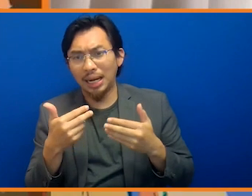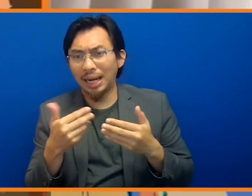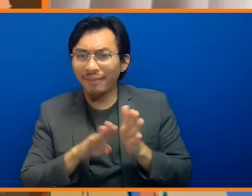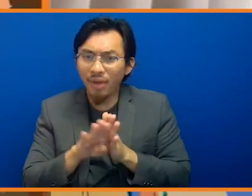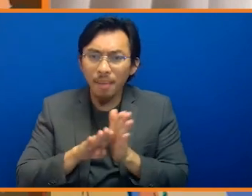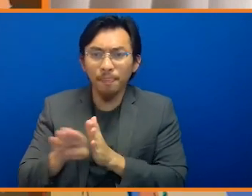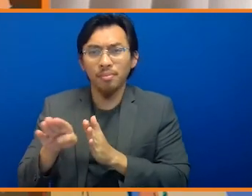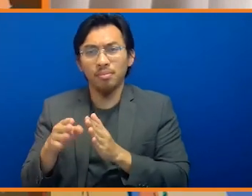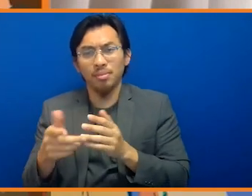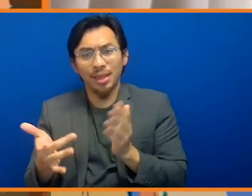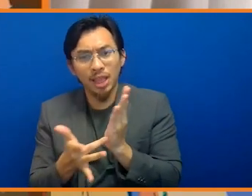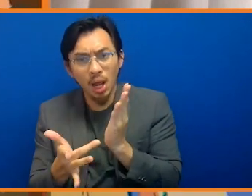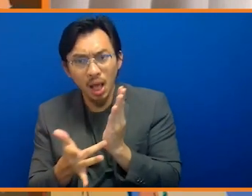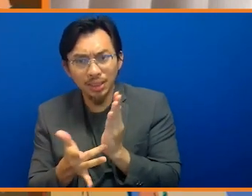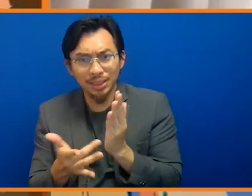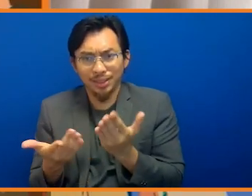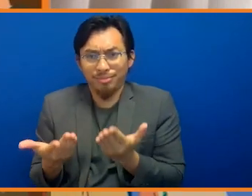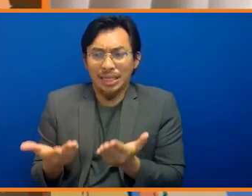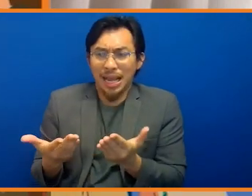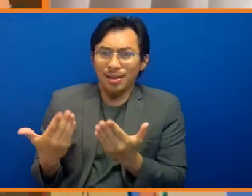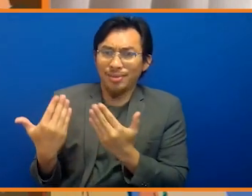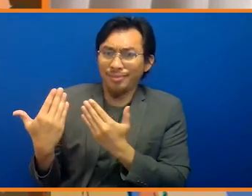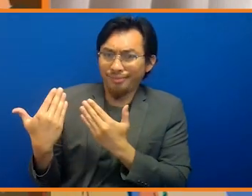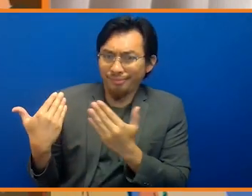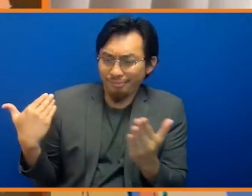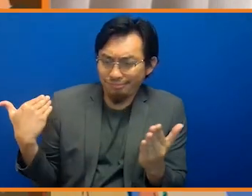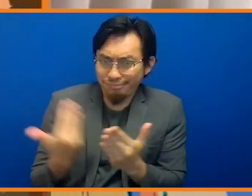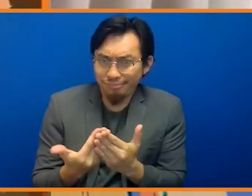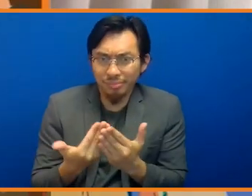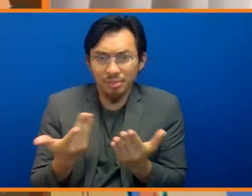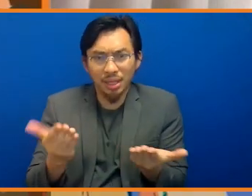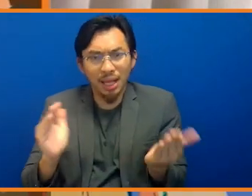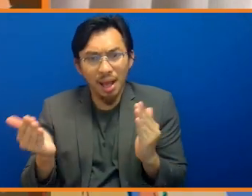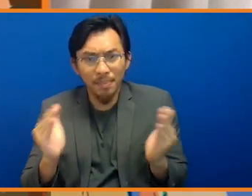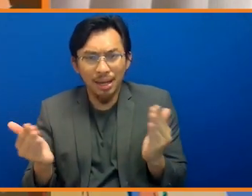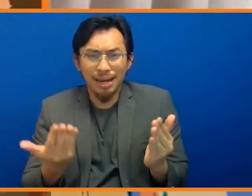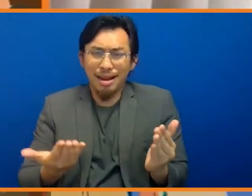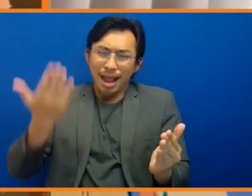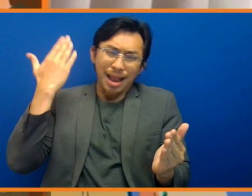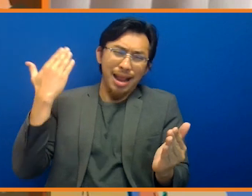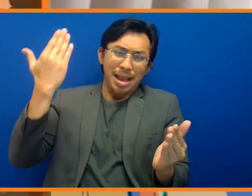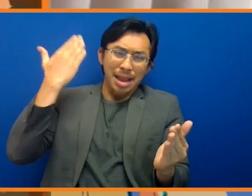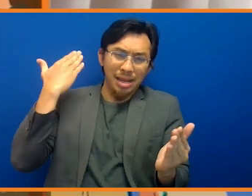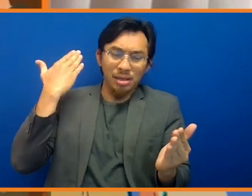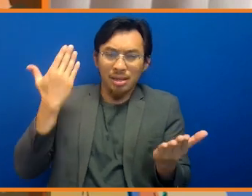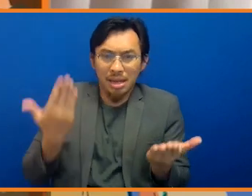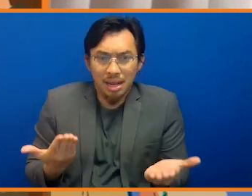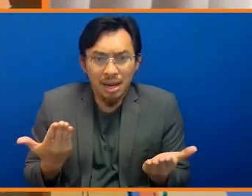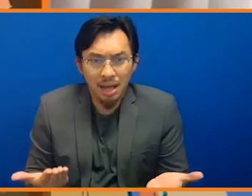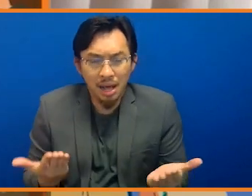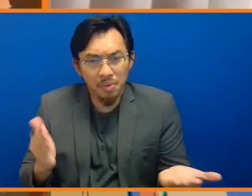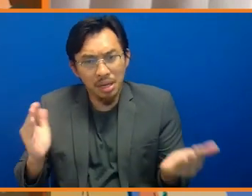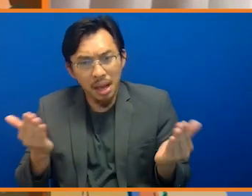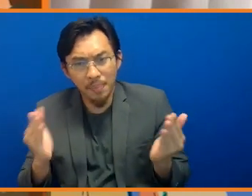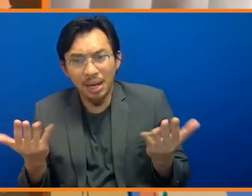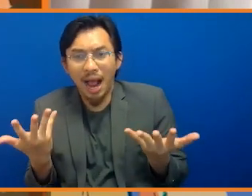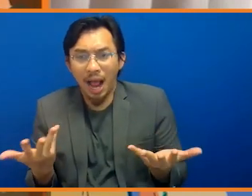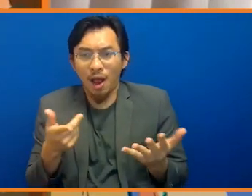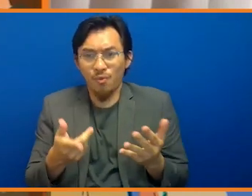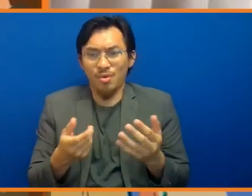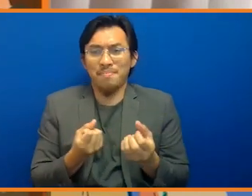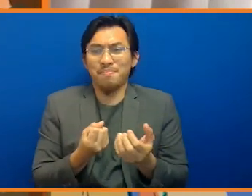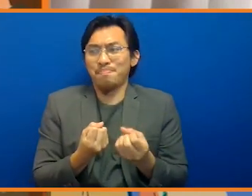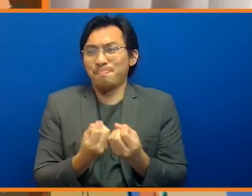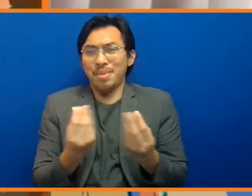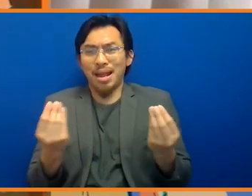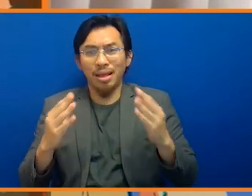technologies. Nowadays, in the compared to the 3 decades ago or 2 decades ago, we had we developed the many infrastructures